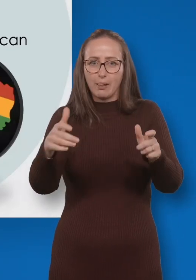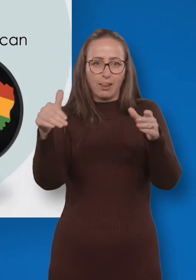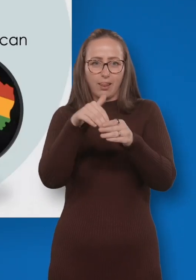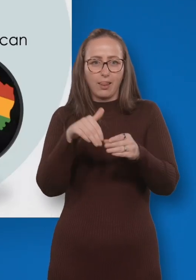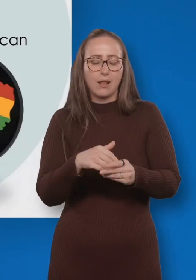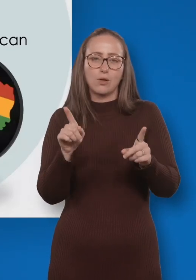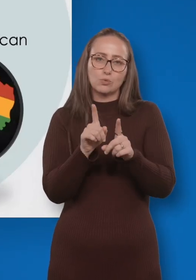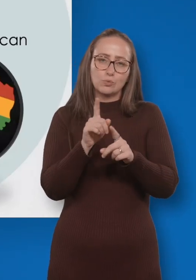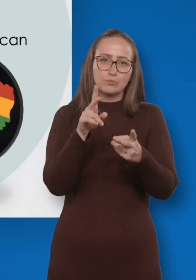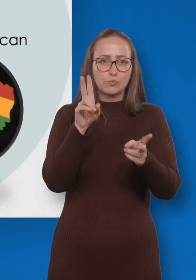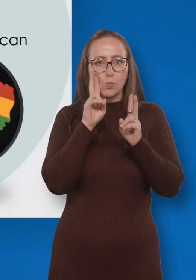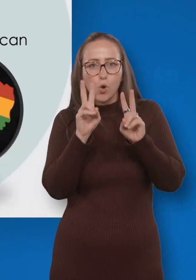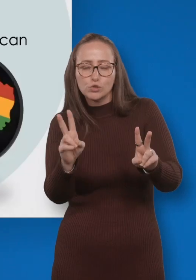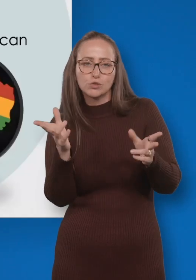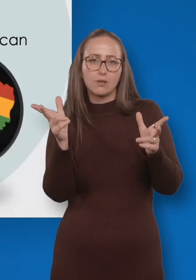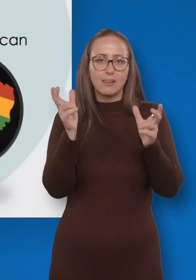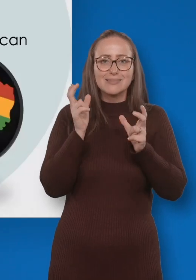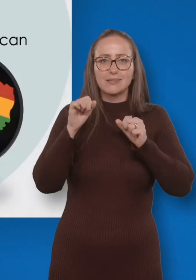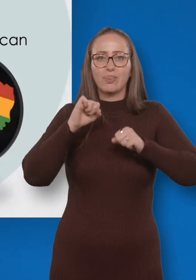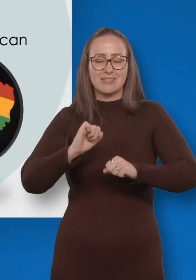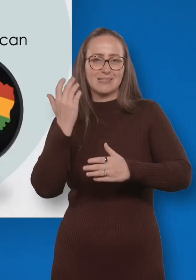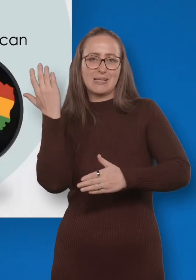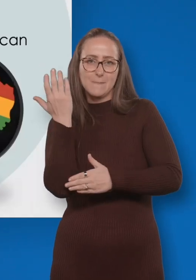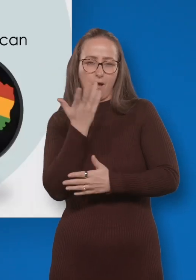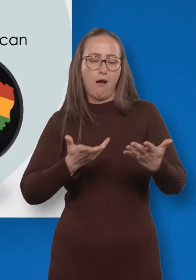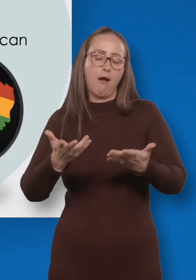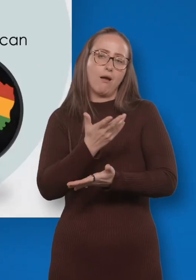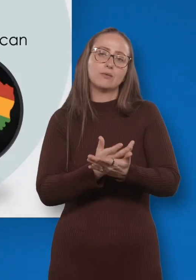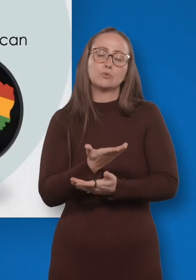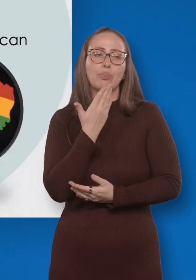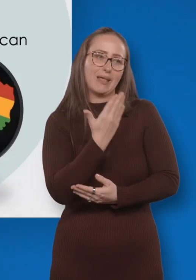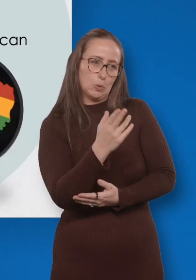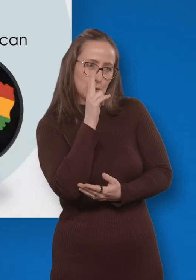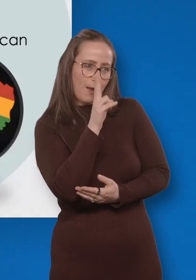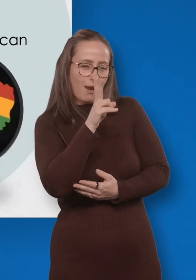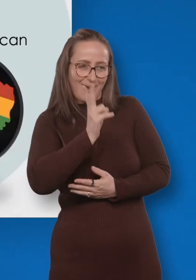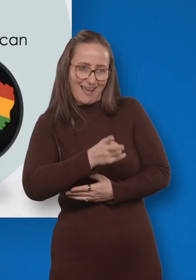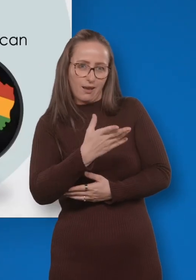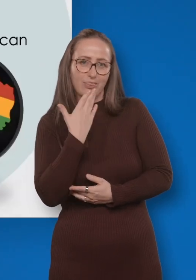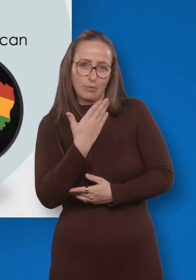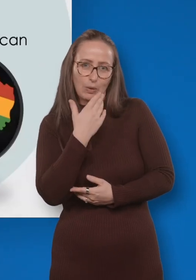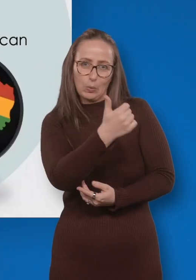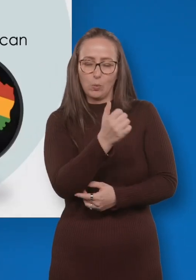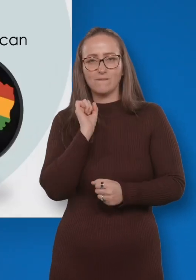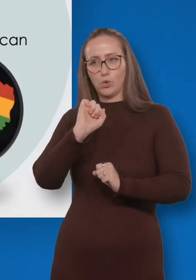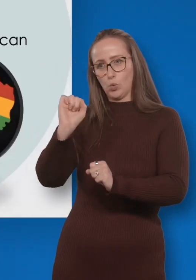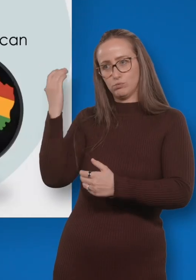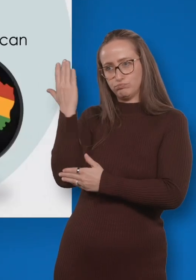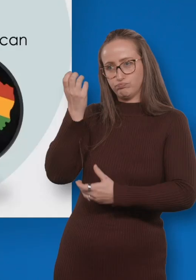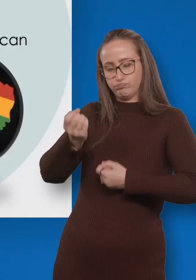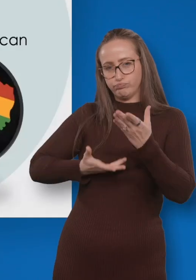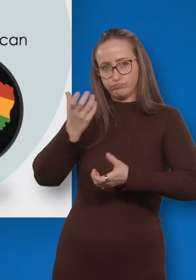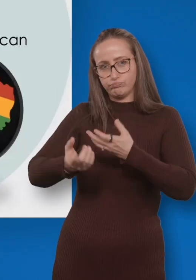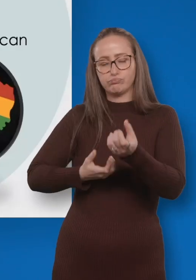many people coming in and listening to these seminars. And thanks, Jemina, again